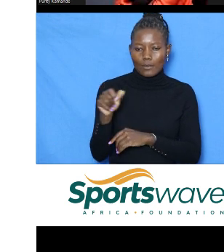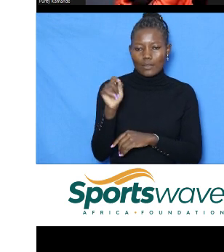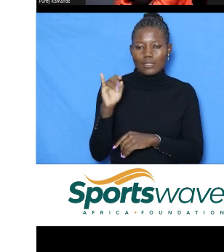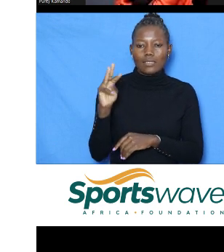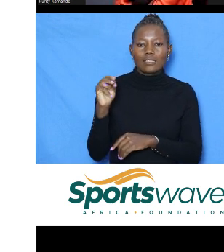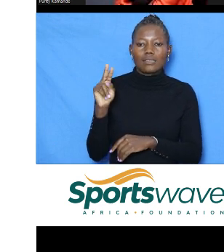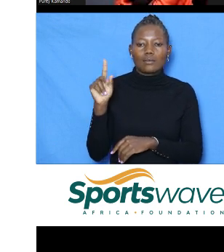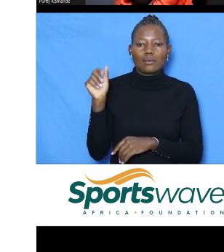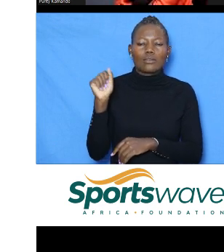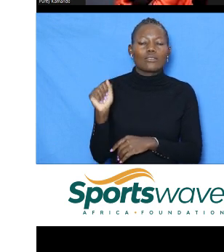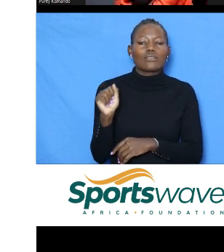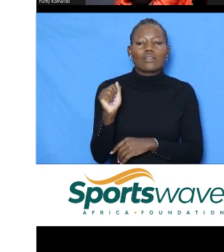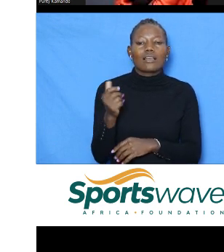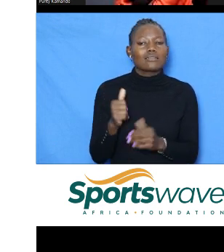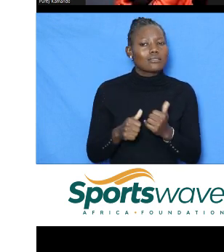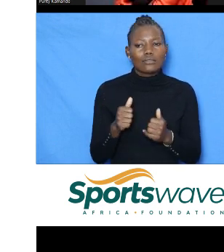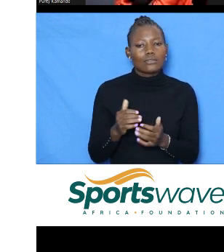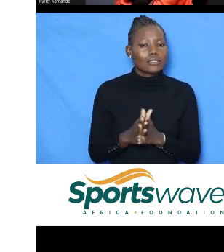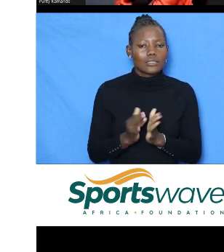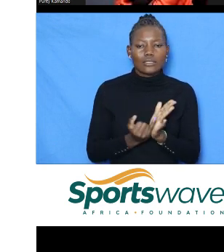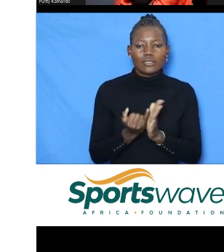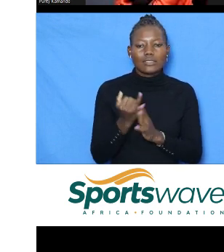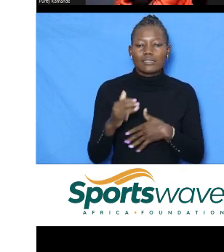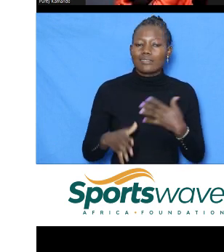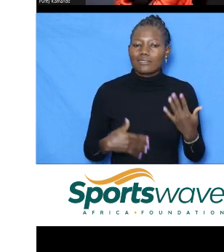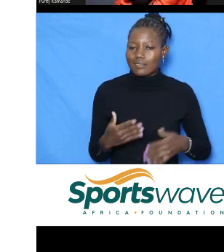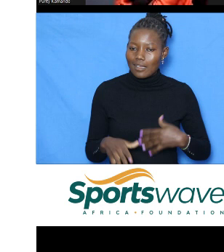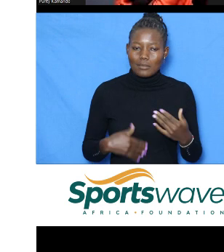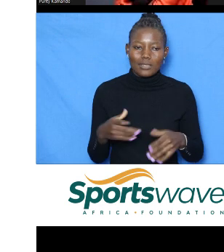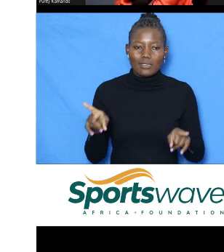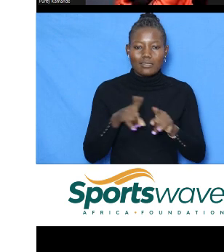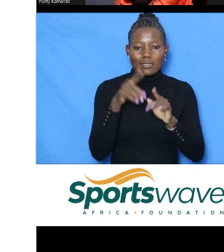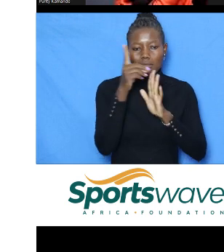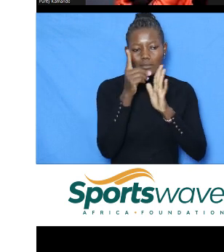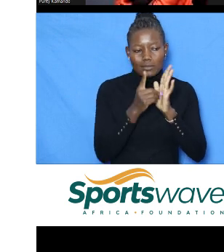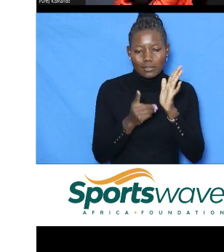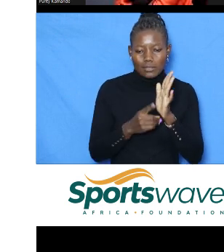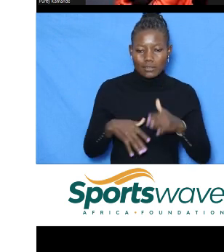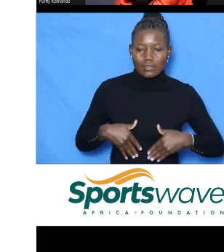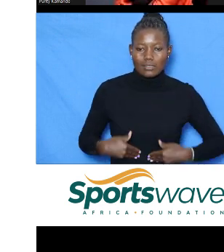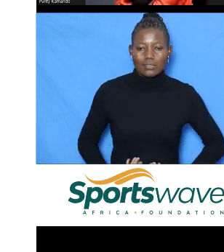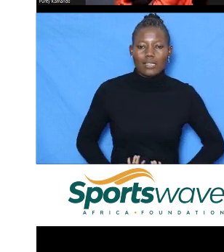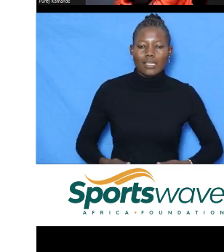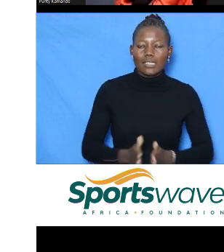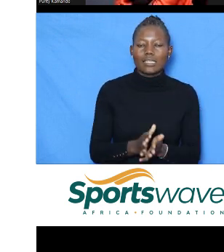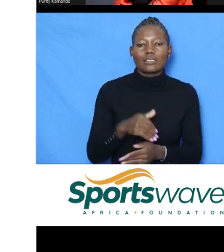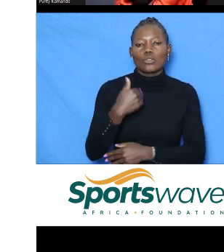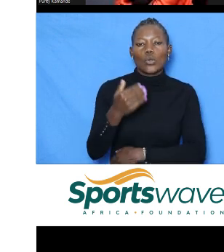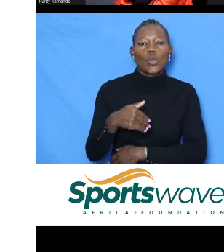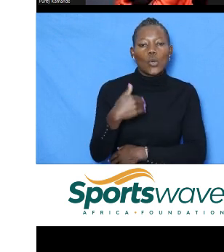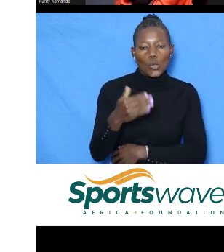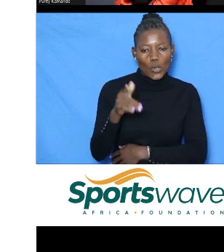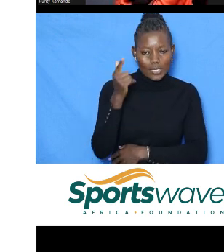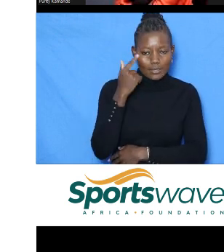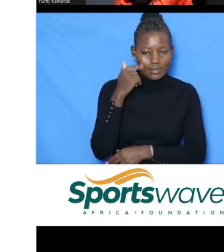which end up increasing excitement, decreasing a sensation of fatigue, and this is usually seen mostly